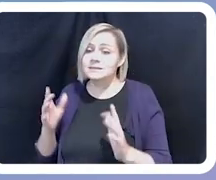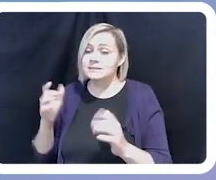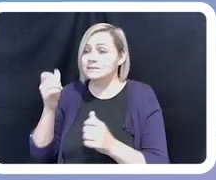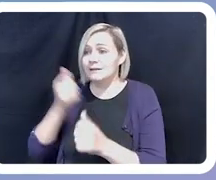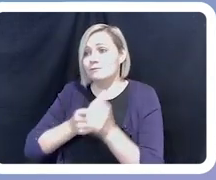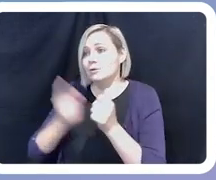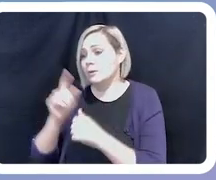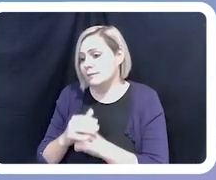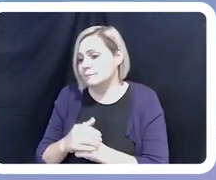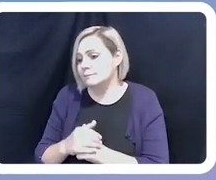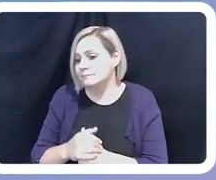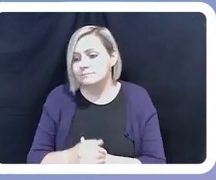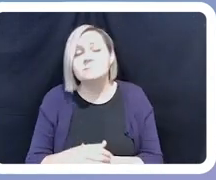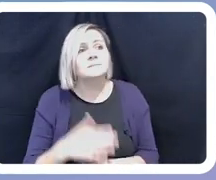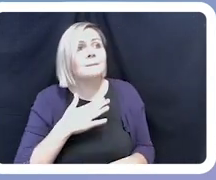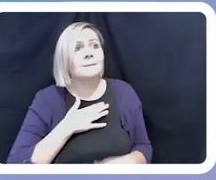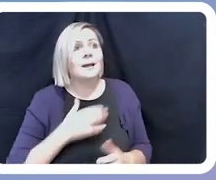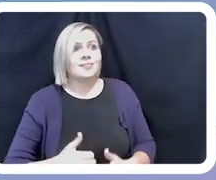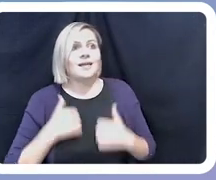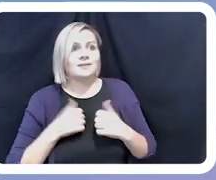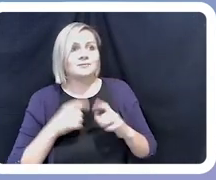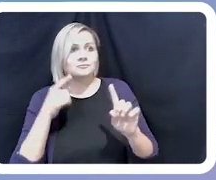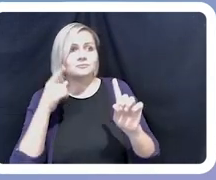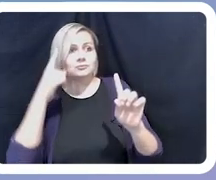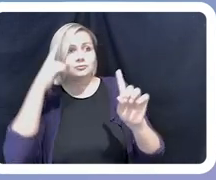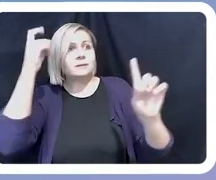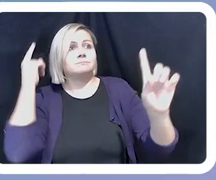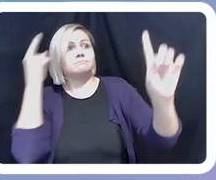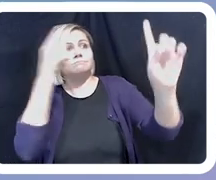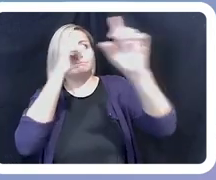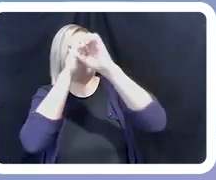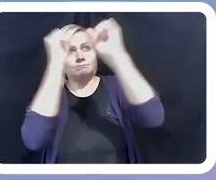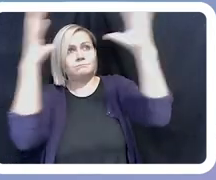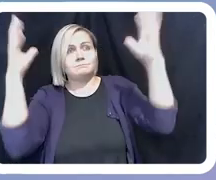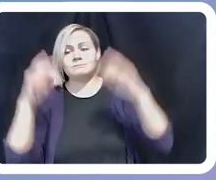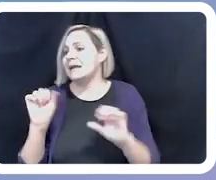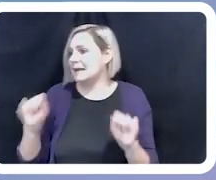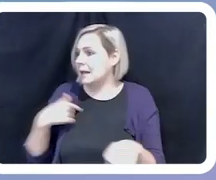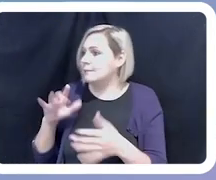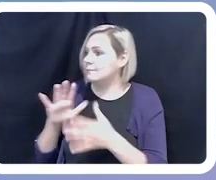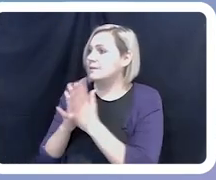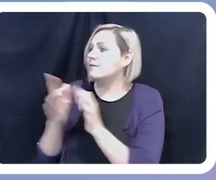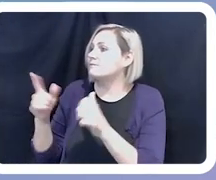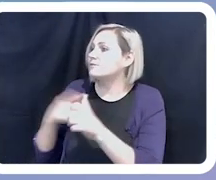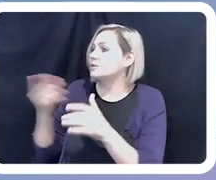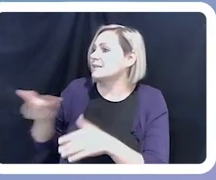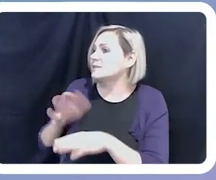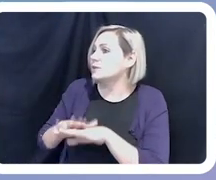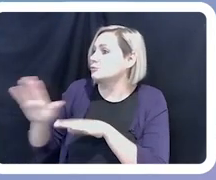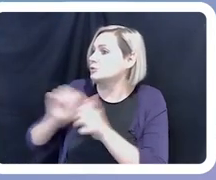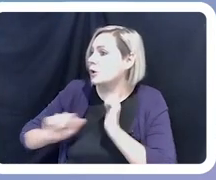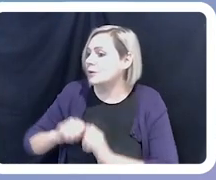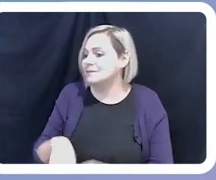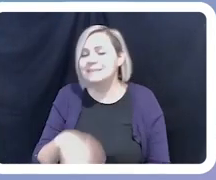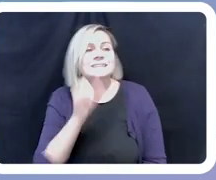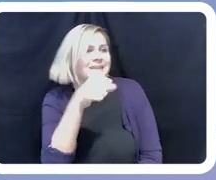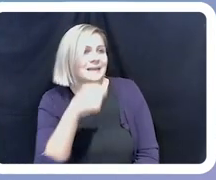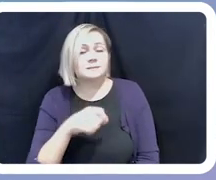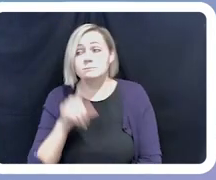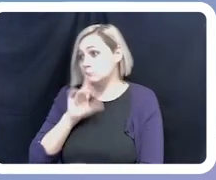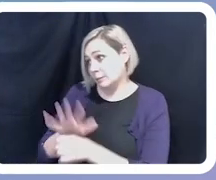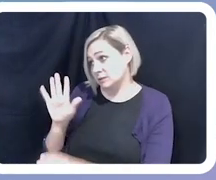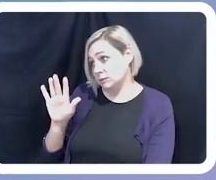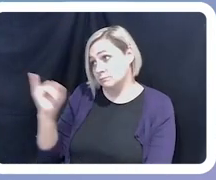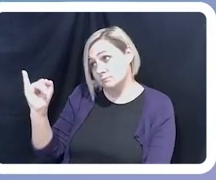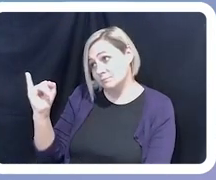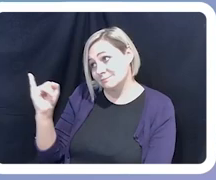that's what you want to do. It's my life dream. Entertainment is my dream. Can I be the first guest on your show? Yes, you may. Promise?